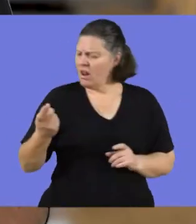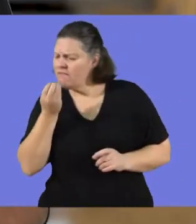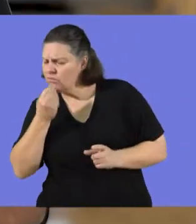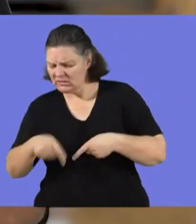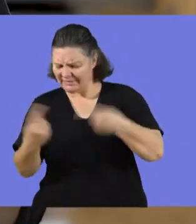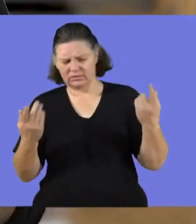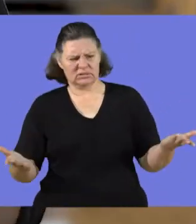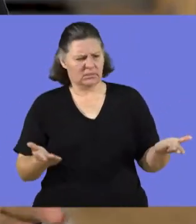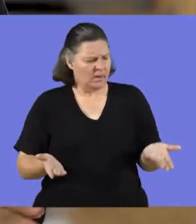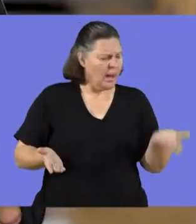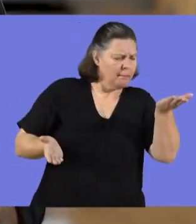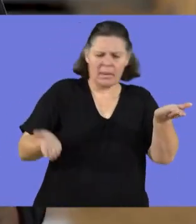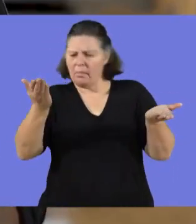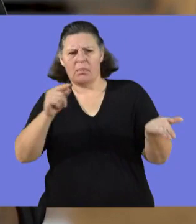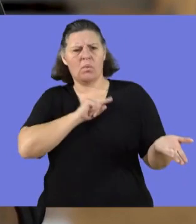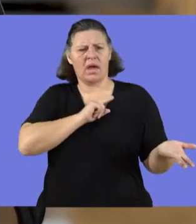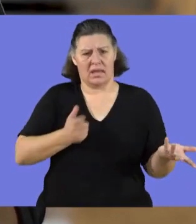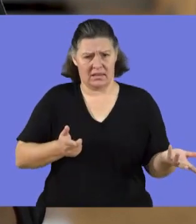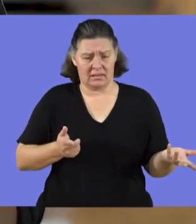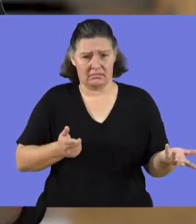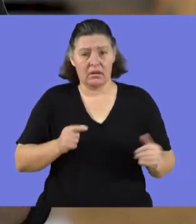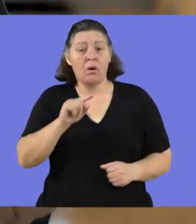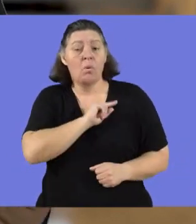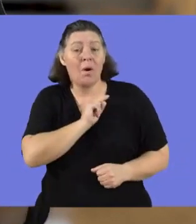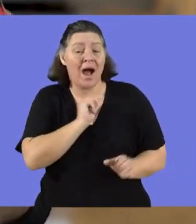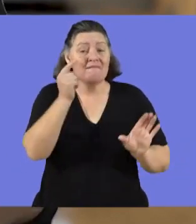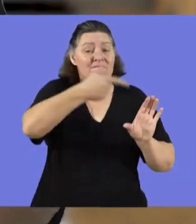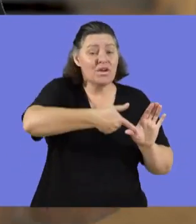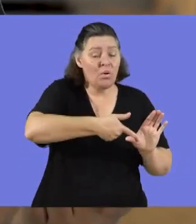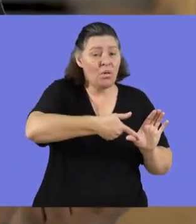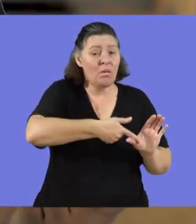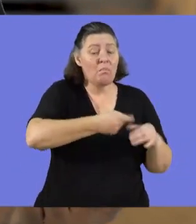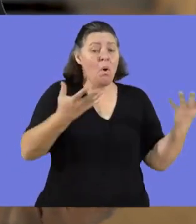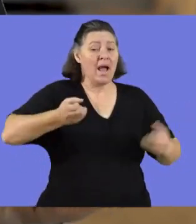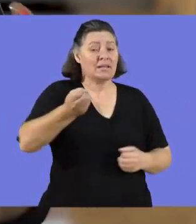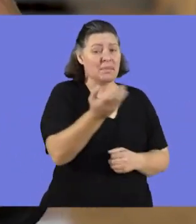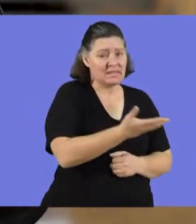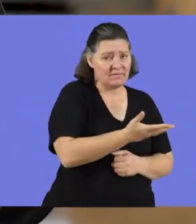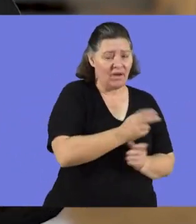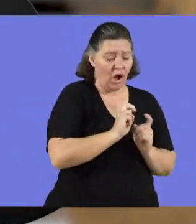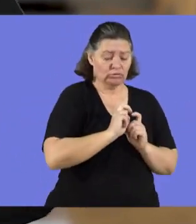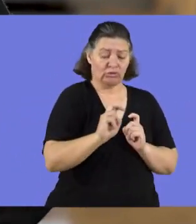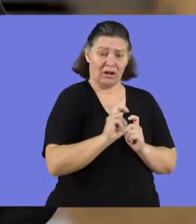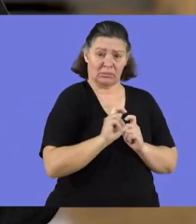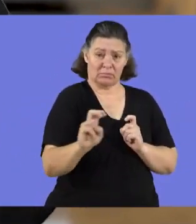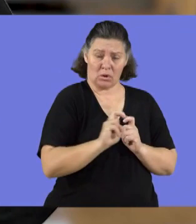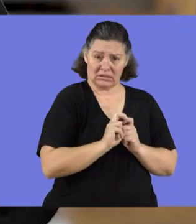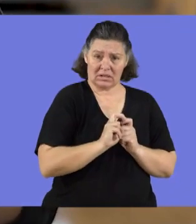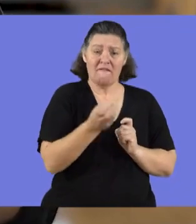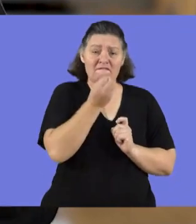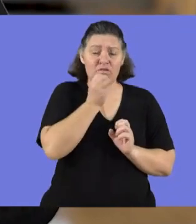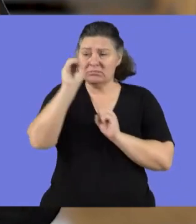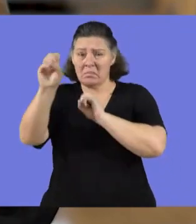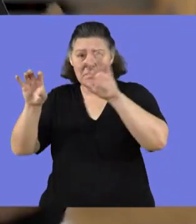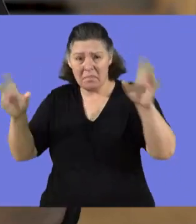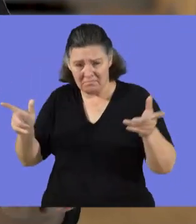that? It is like that mainly because when the price of fuel increases, therefore the transport cost